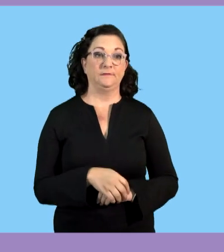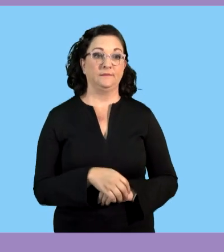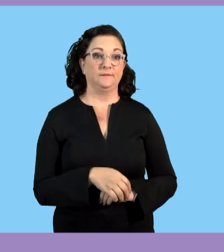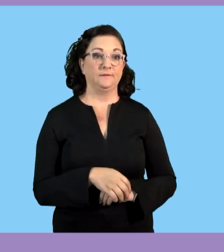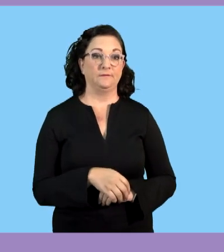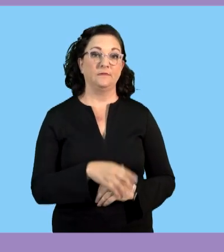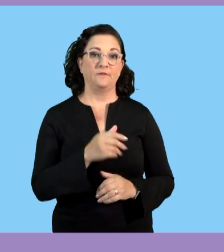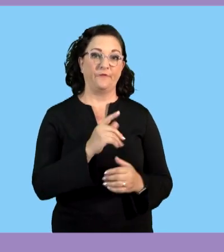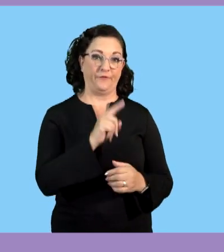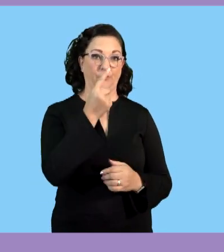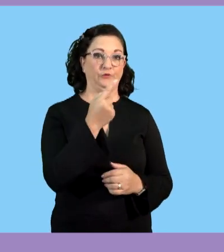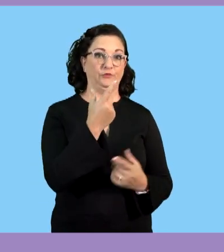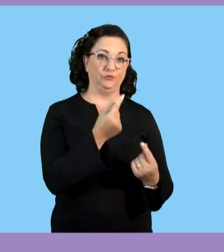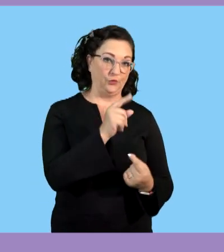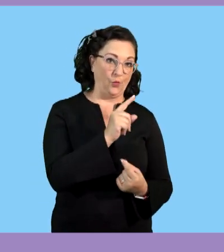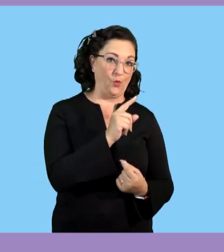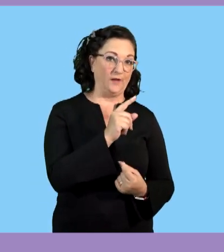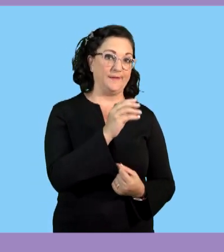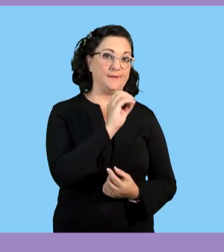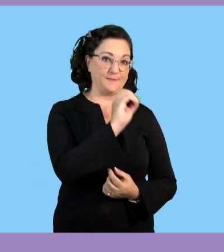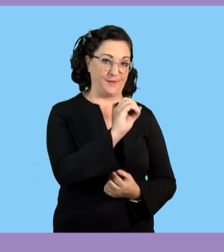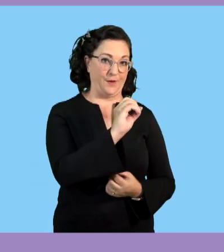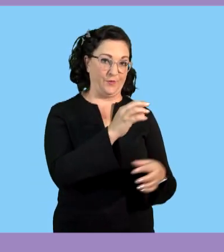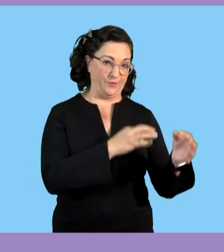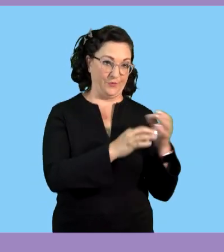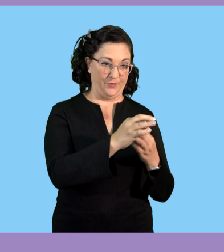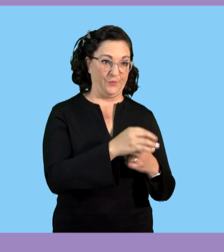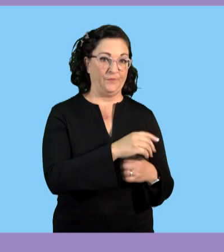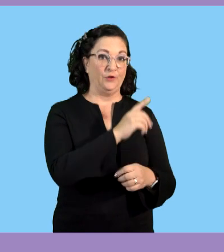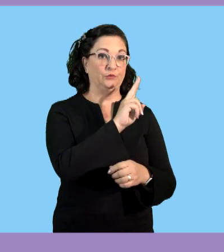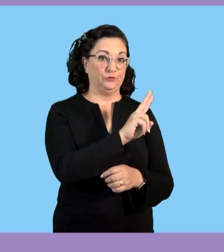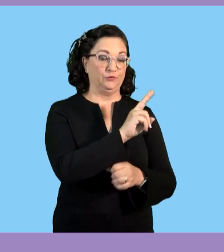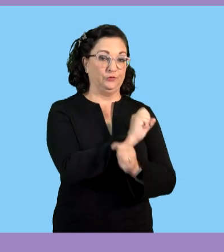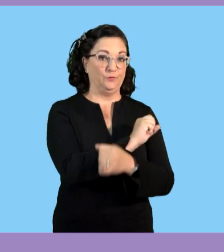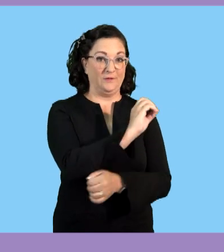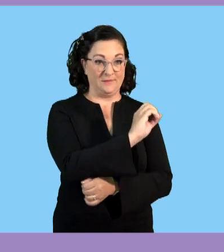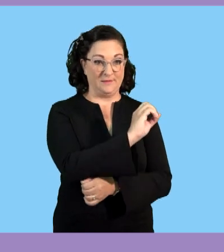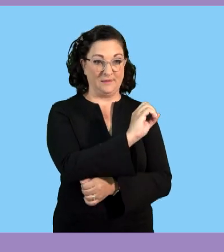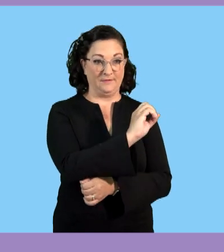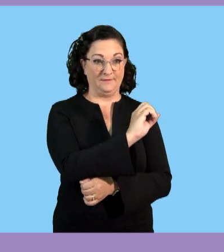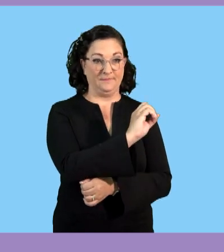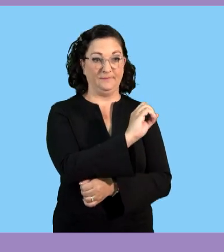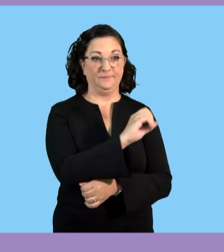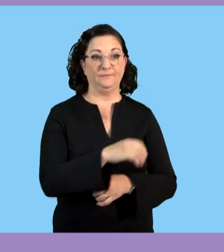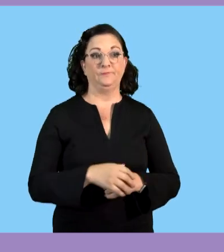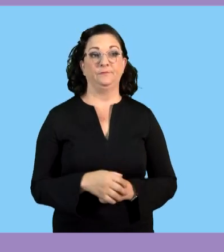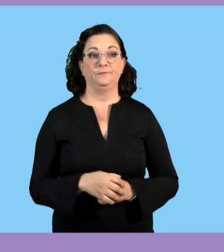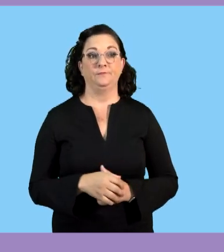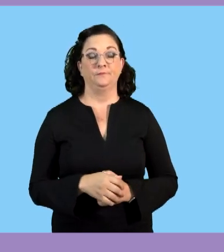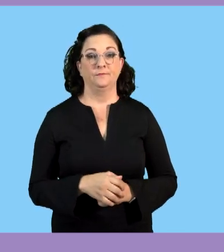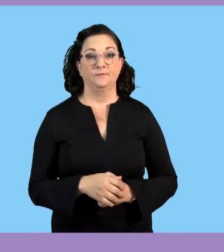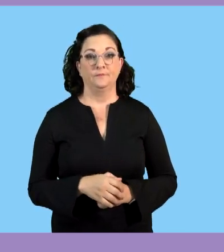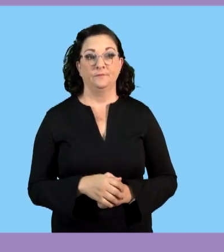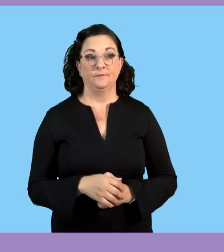by substituting 0. So this means that this will be 2 multiplied by 0. So 2 multiplied by